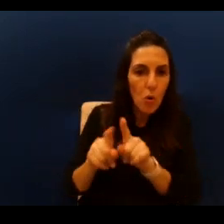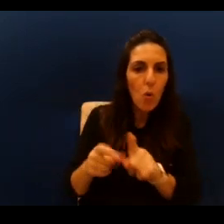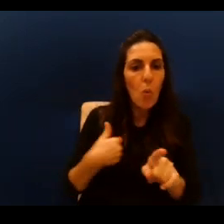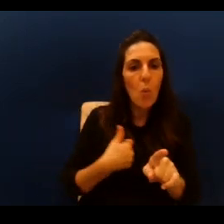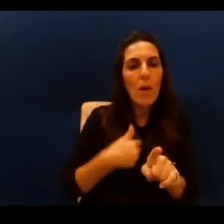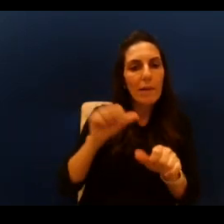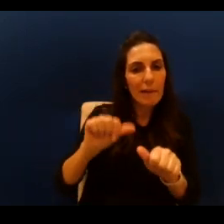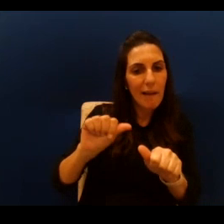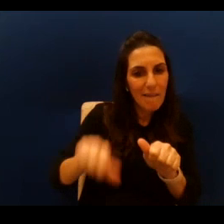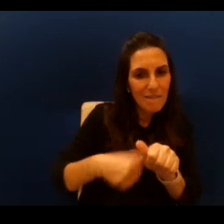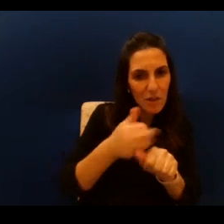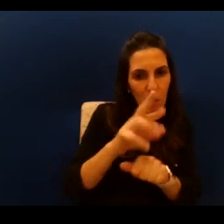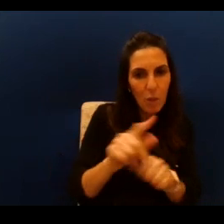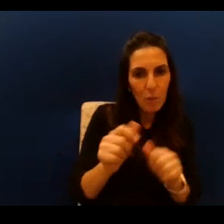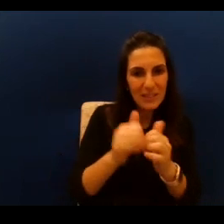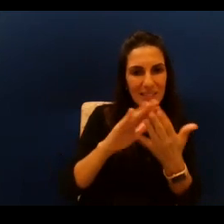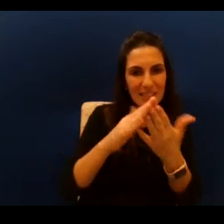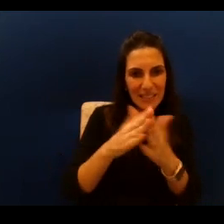as well as FPNL.